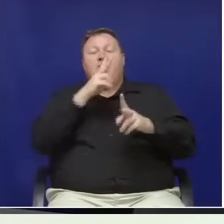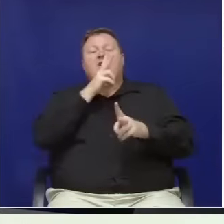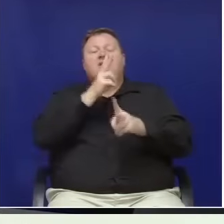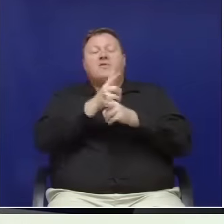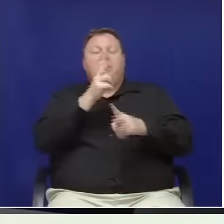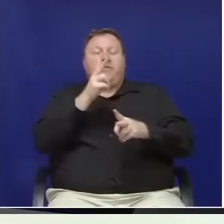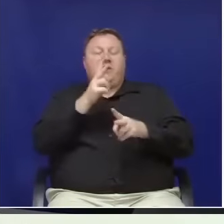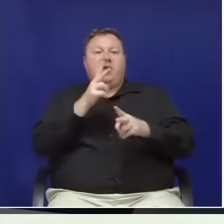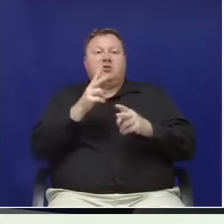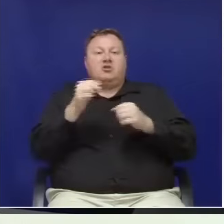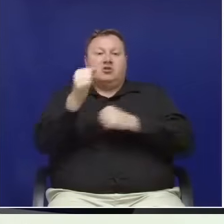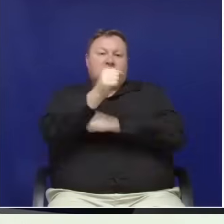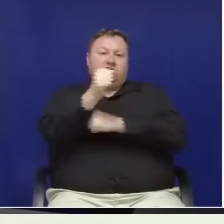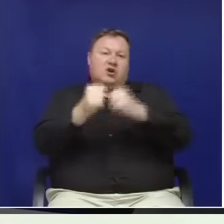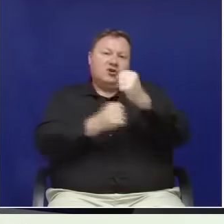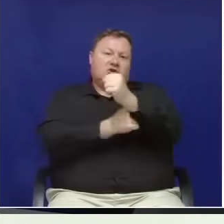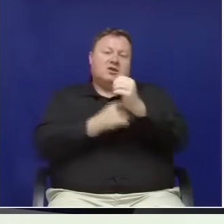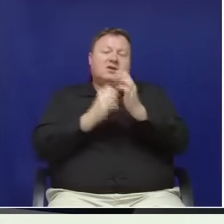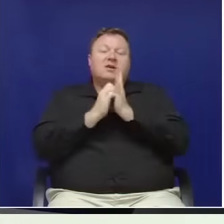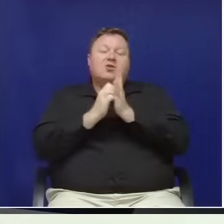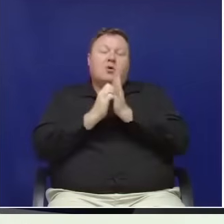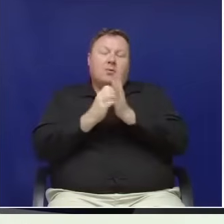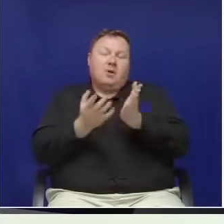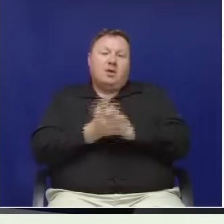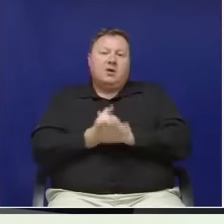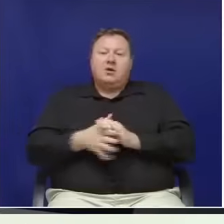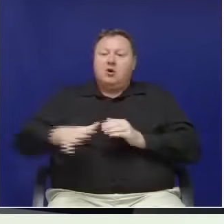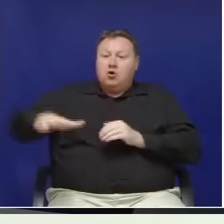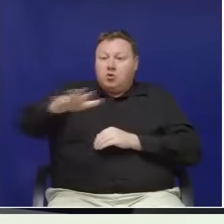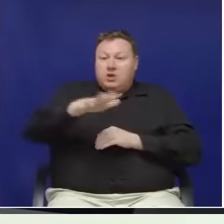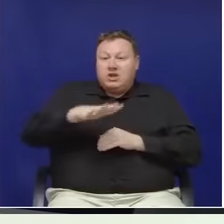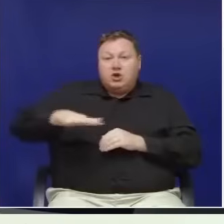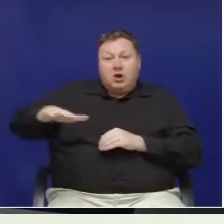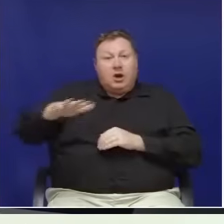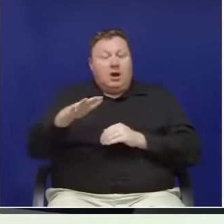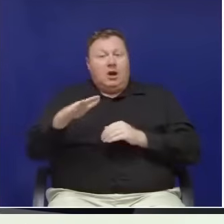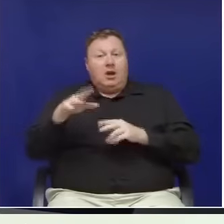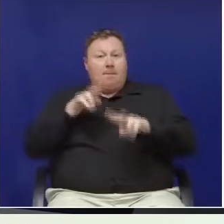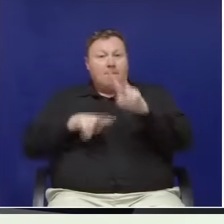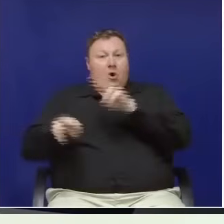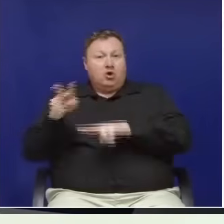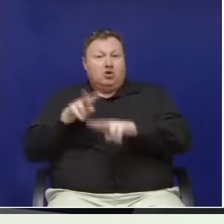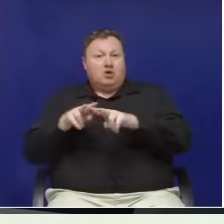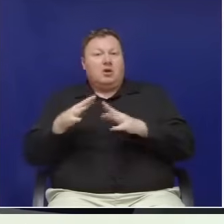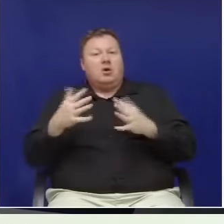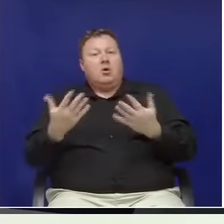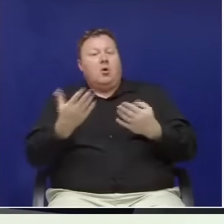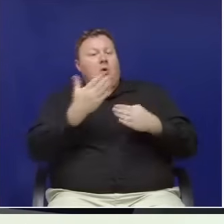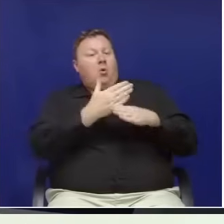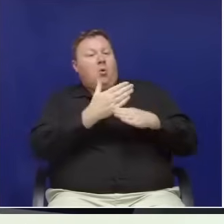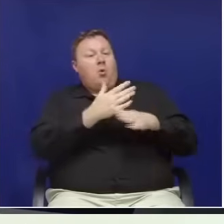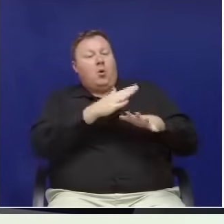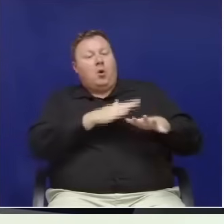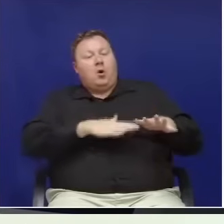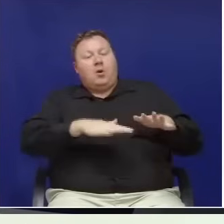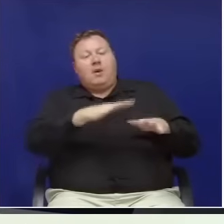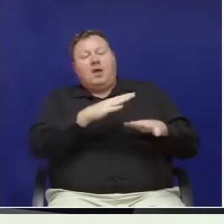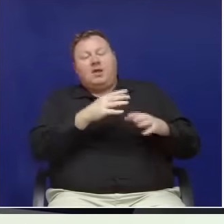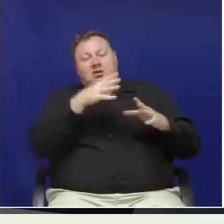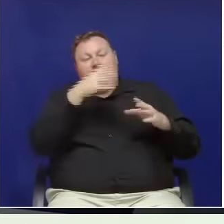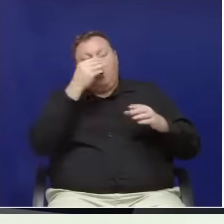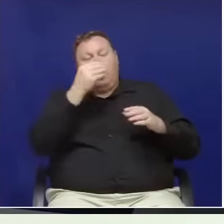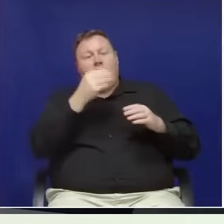structures such as regional monitoring for the workplace learning phase, the